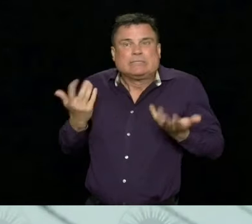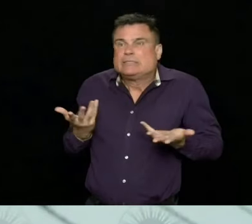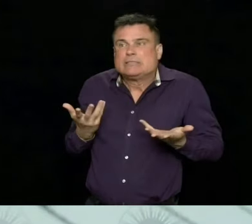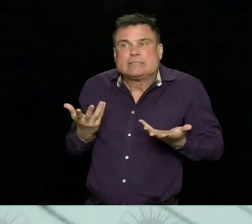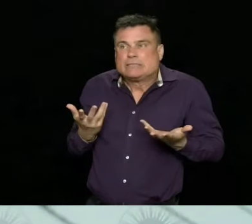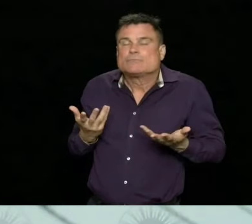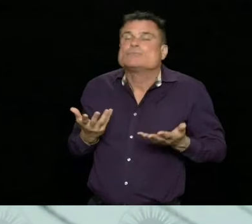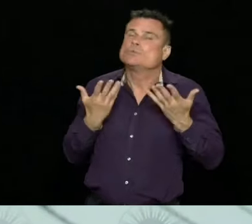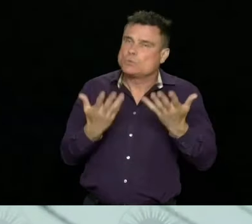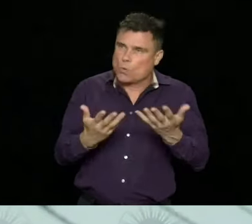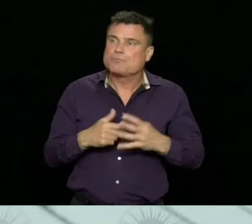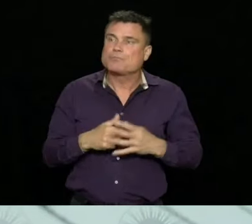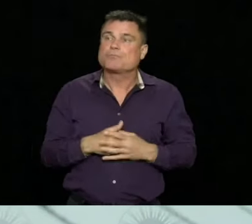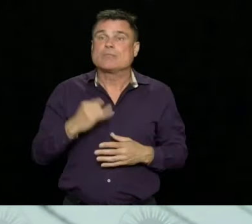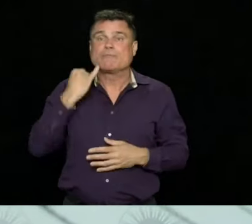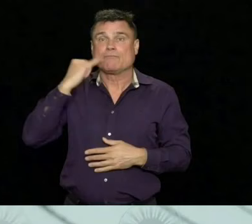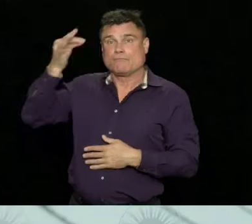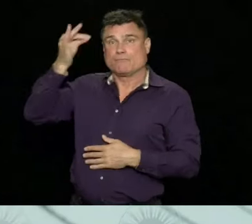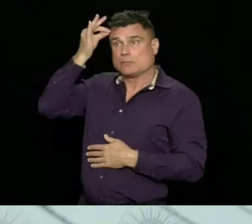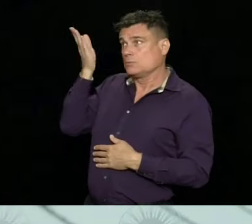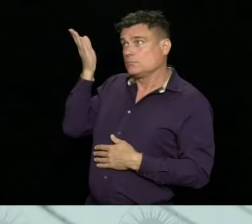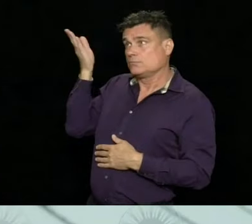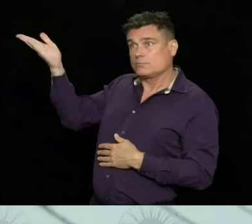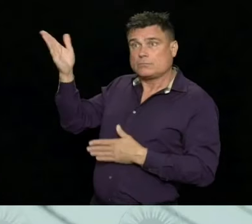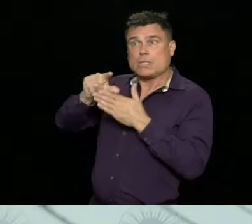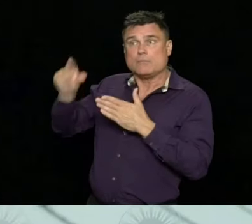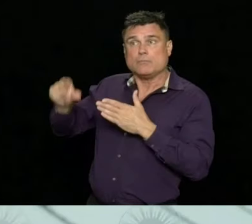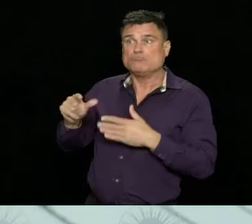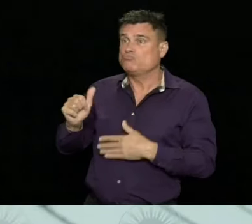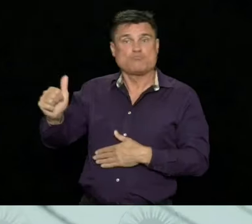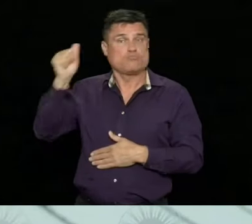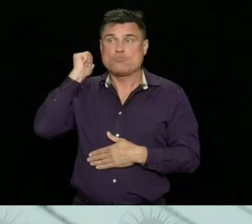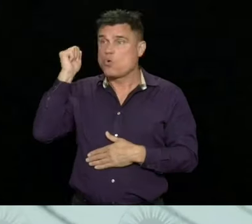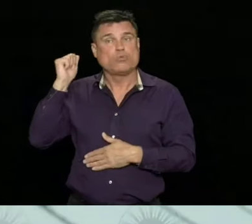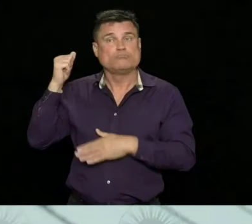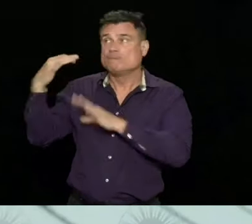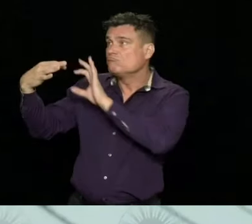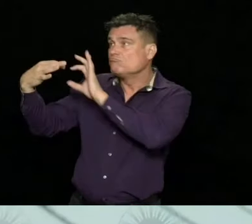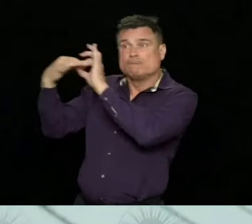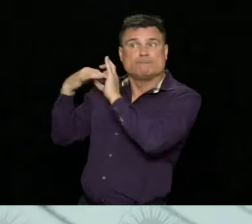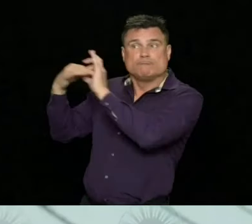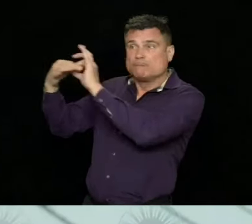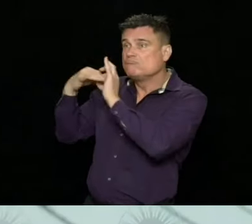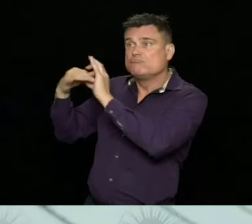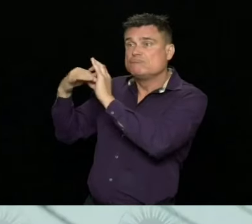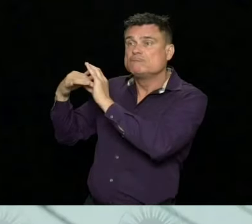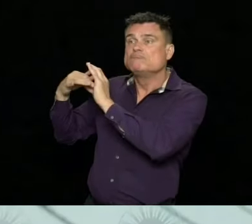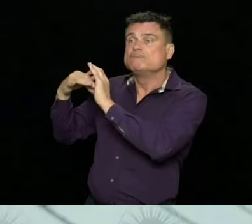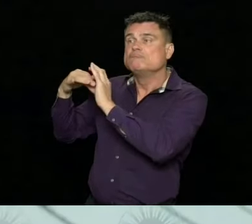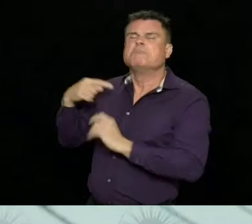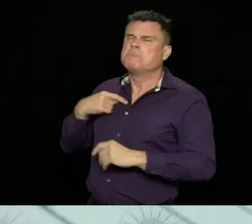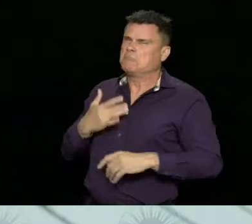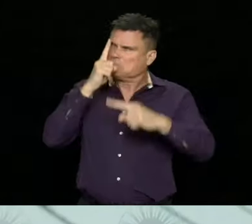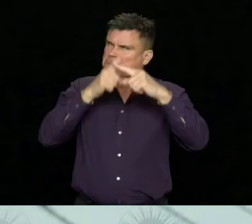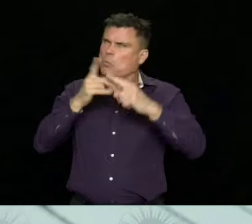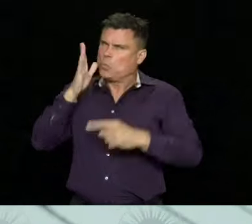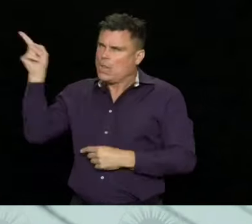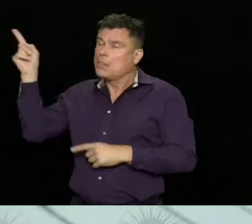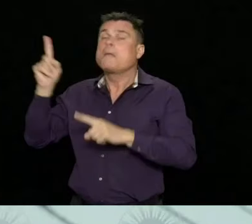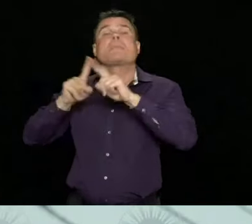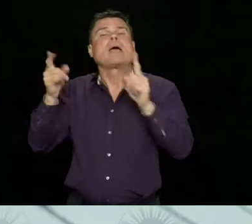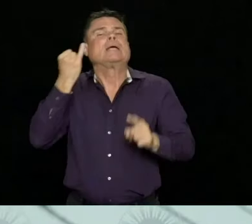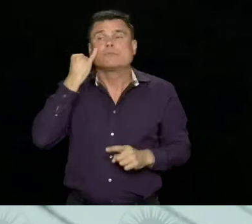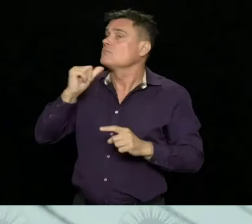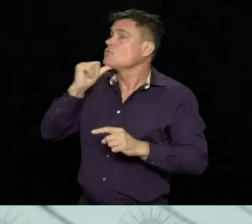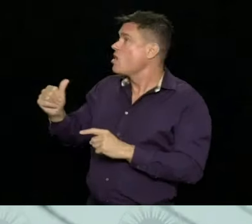hopefully that they will, I think we as British Columbian will find our own ways. But I also understand the Premier made it very clear. We